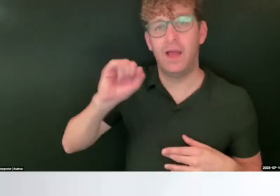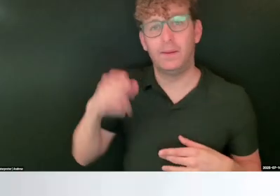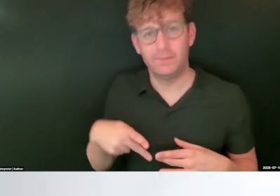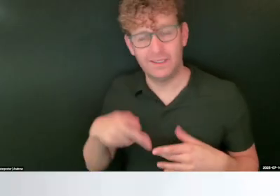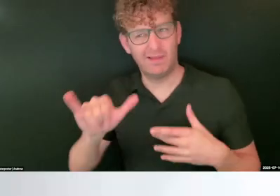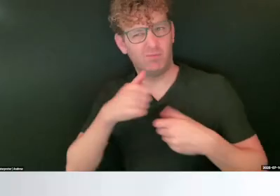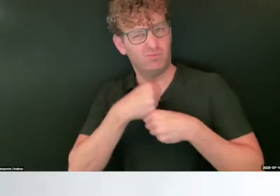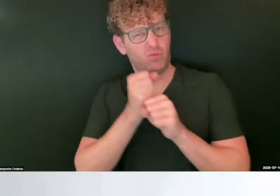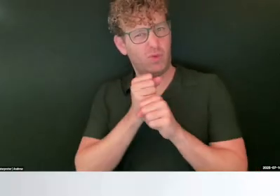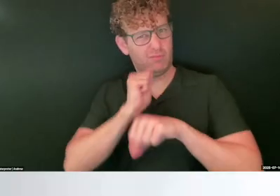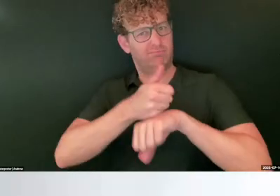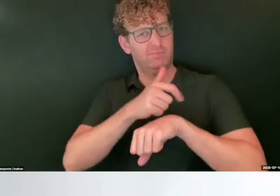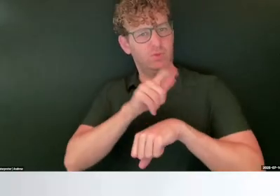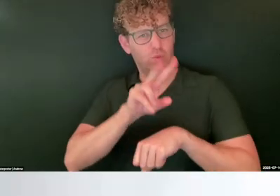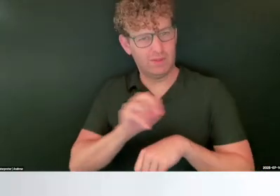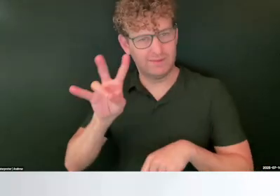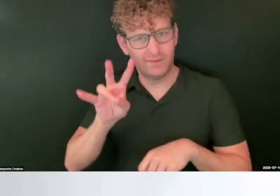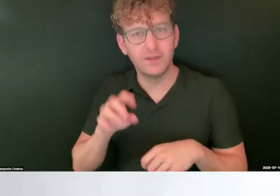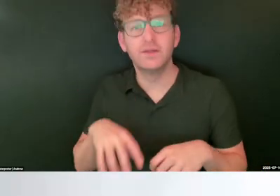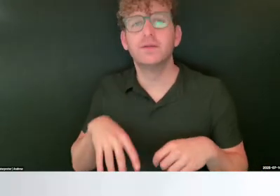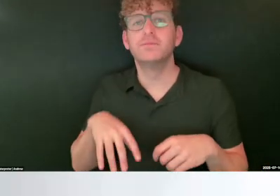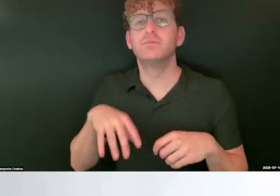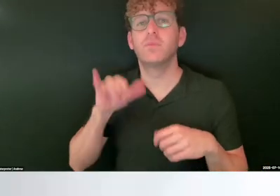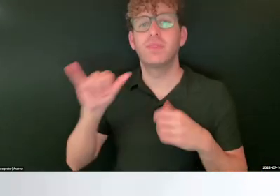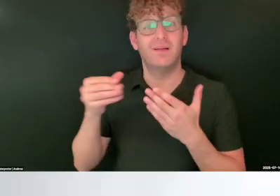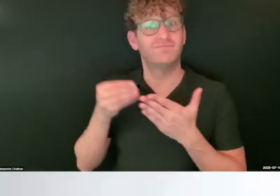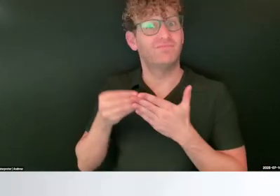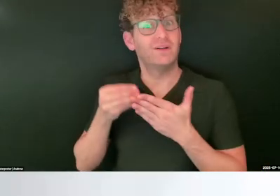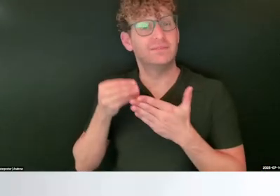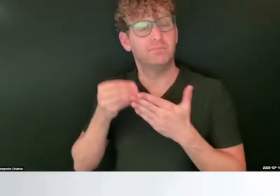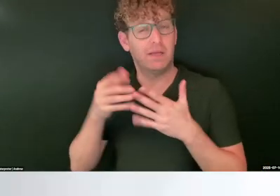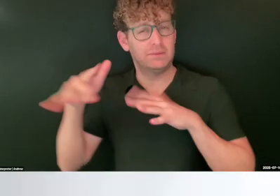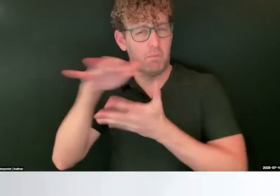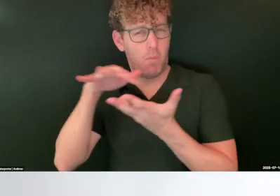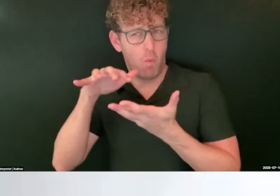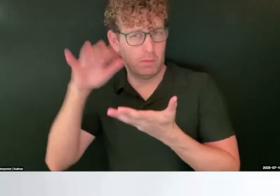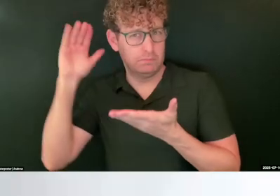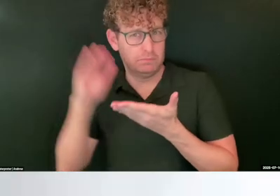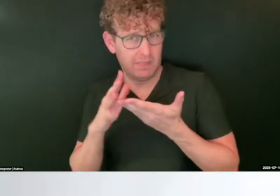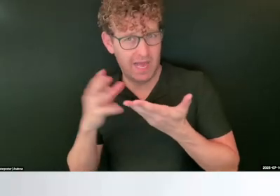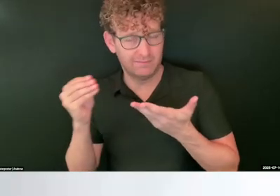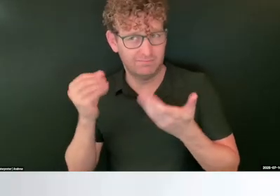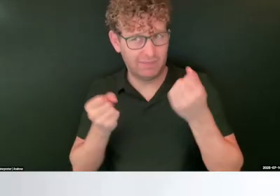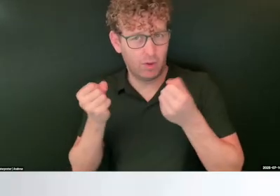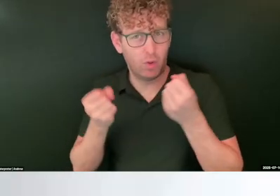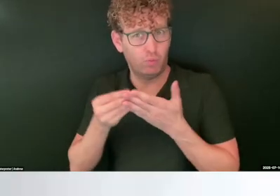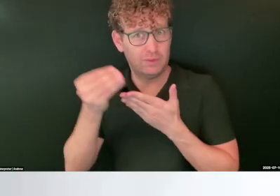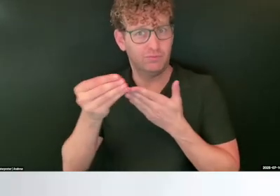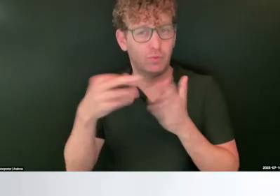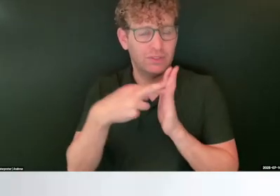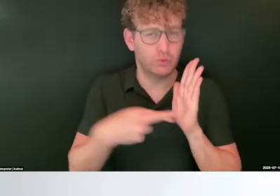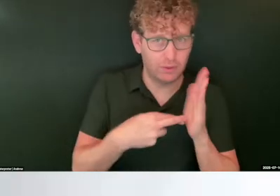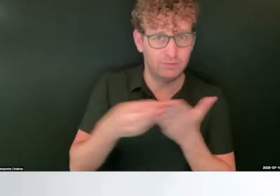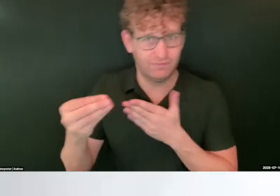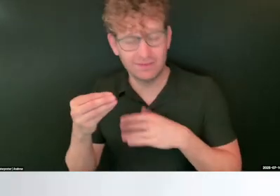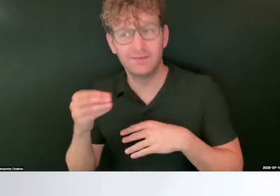Carbon Transportation Program. AQIP is funded by smog abatement and vehicle registration fees that are deposited into the Air